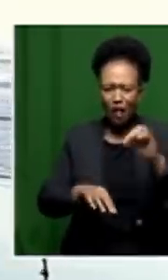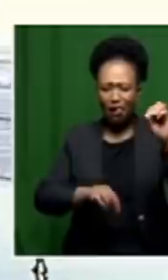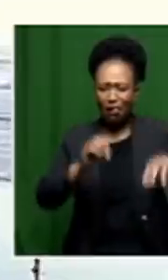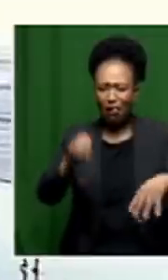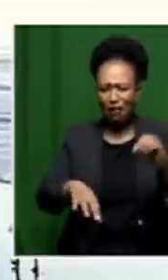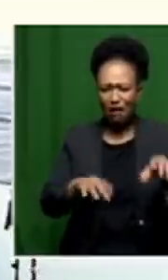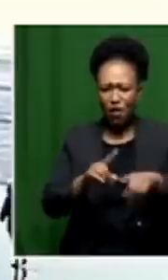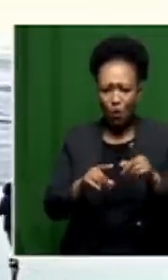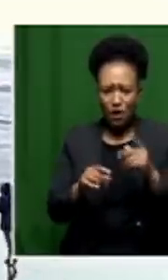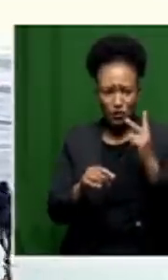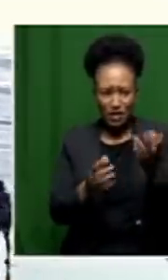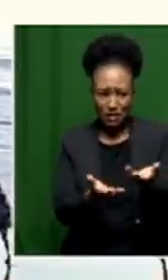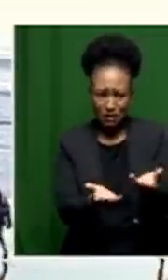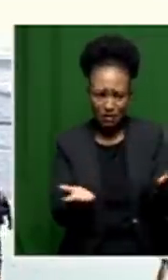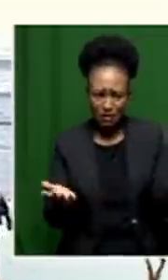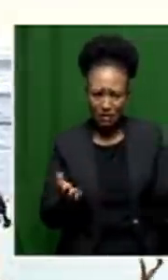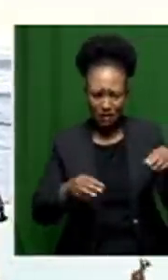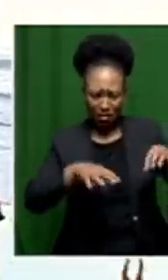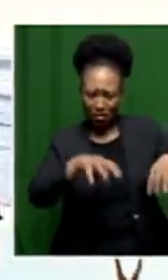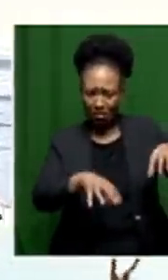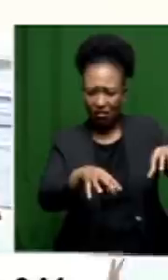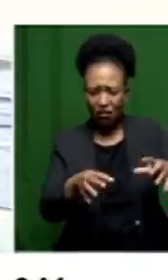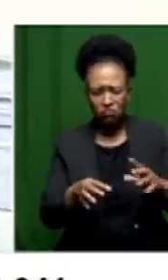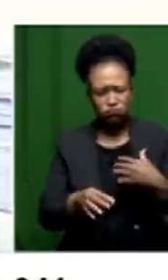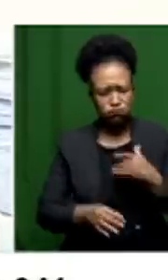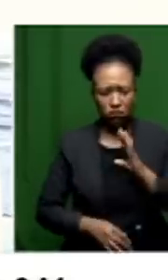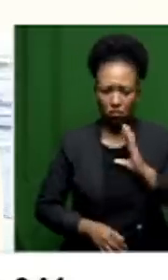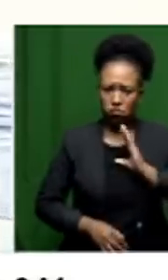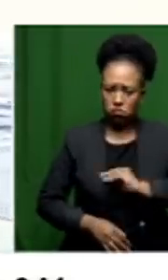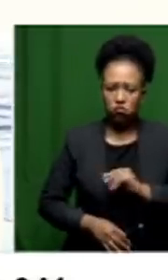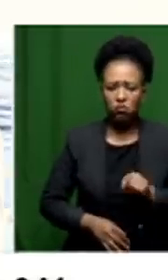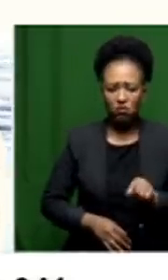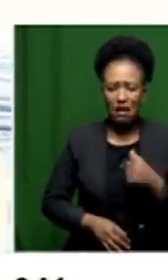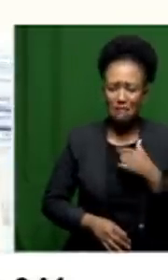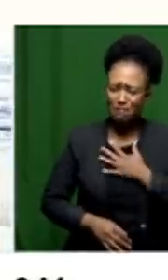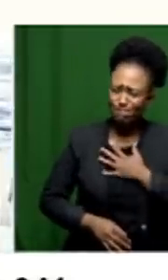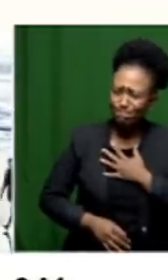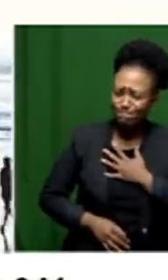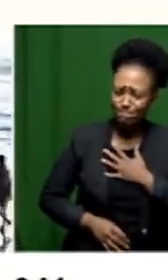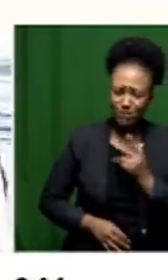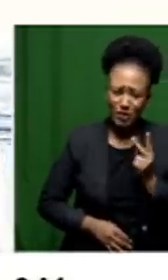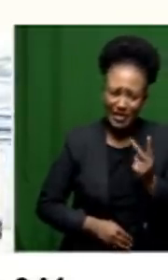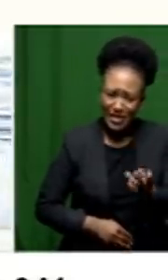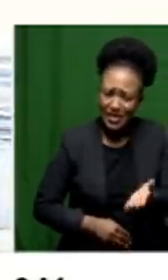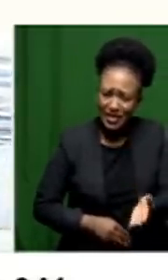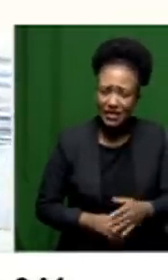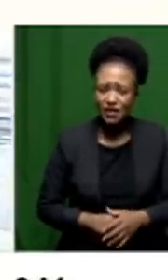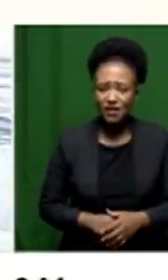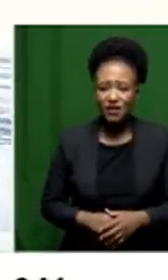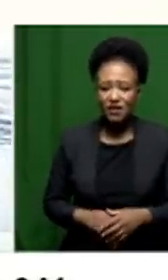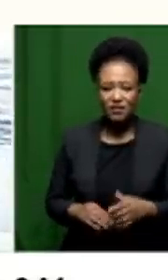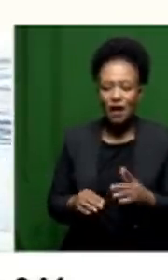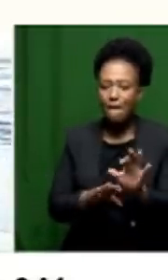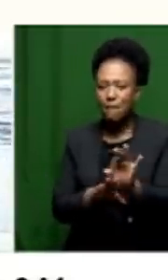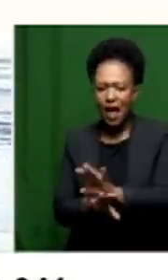Just seeing it right here actually breaks my heart. And it's devastating. It's very, very heartbreaking seeing this. And all my plans were